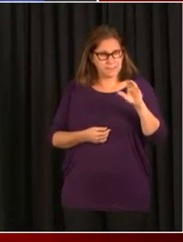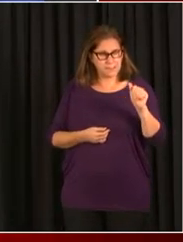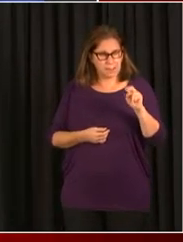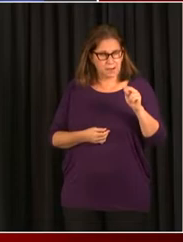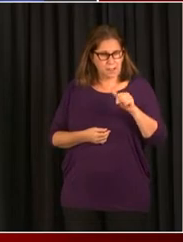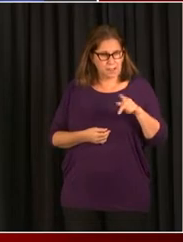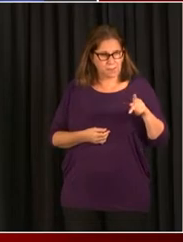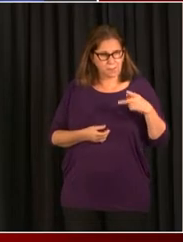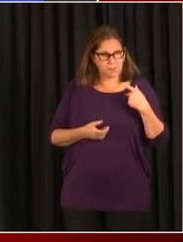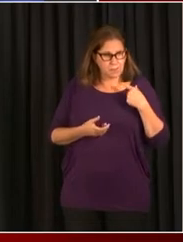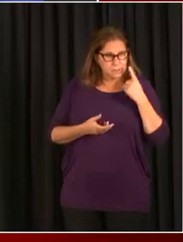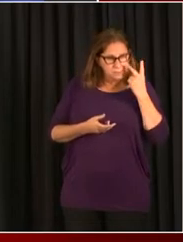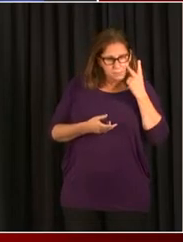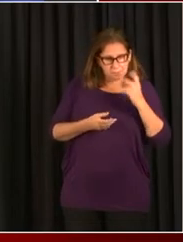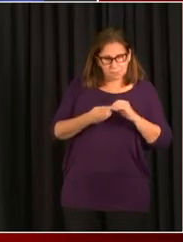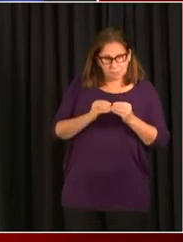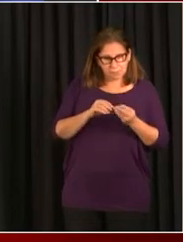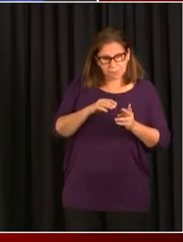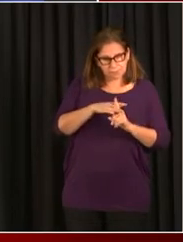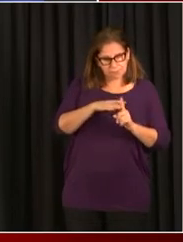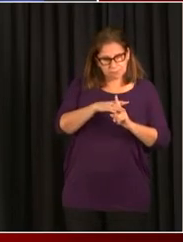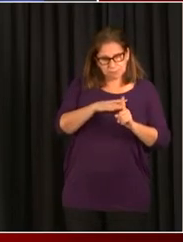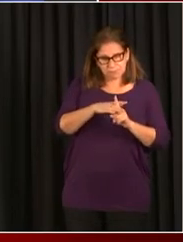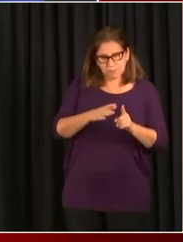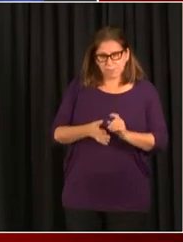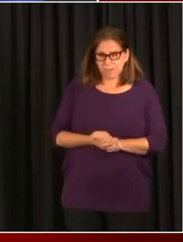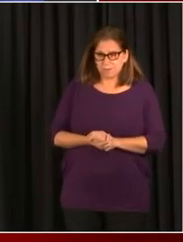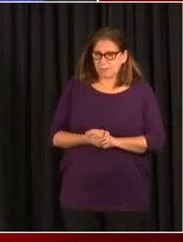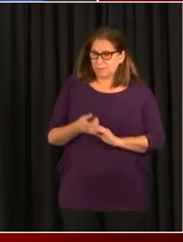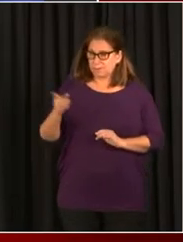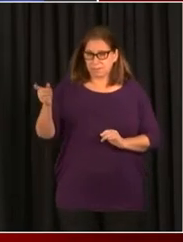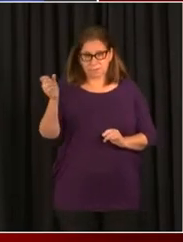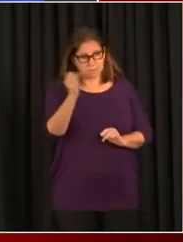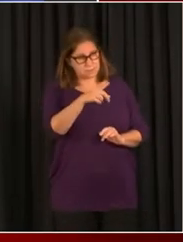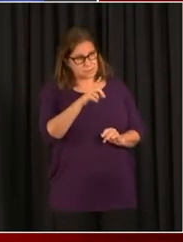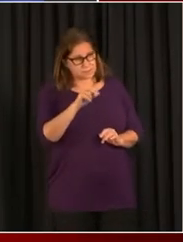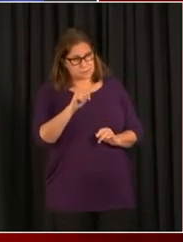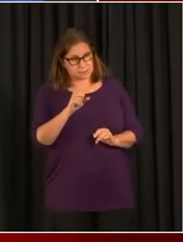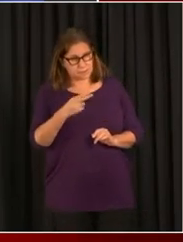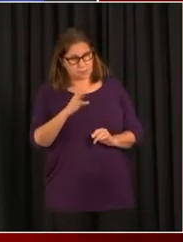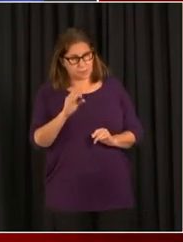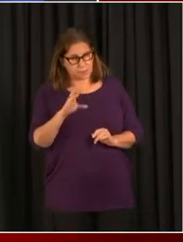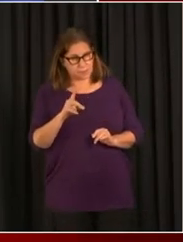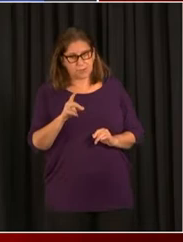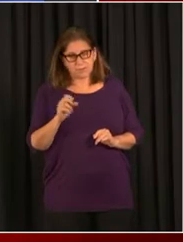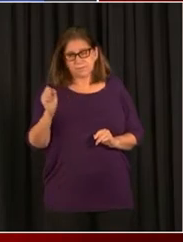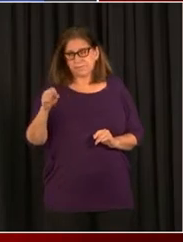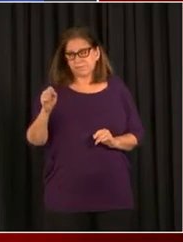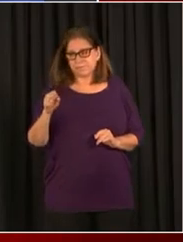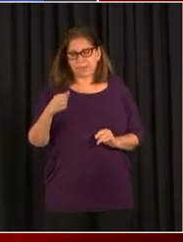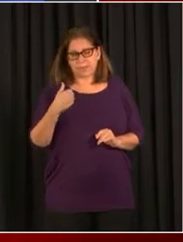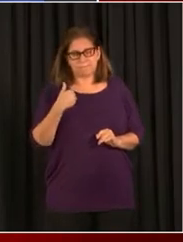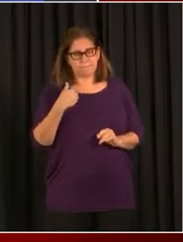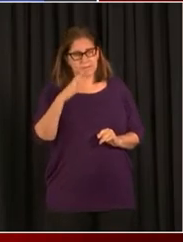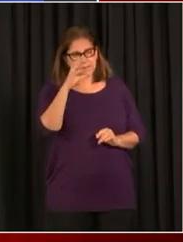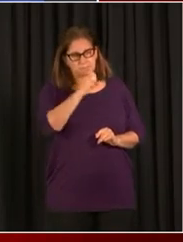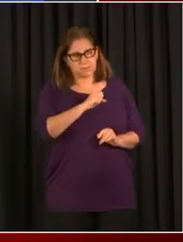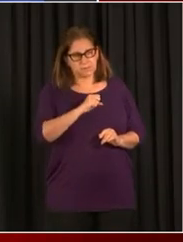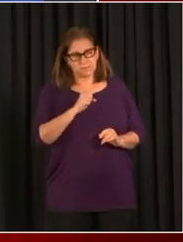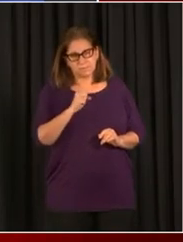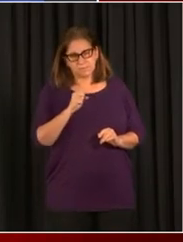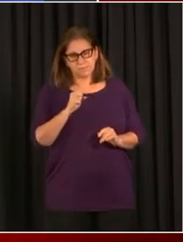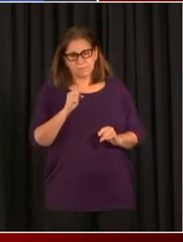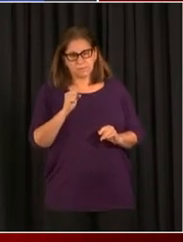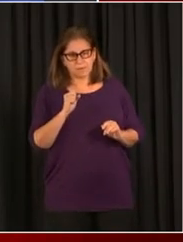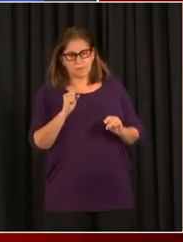So the number currently on the dashboard, is that an estimate? It's a preliminary estimate, yes. Okay, all right. And then I know that you don't have an exact number set, but